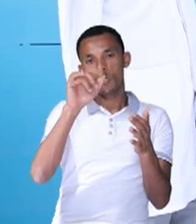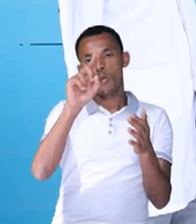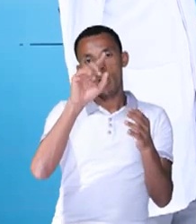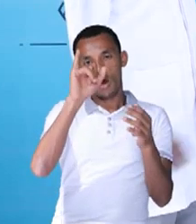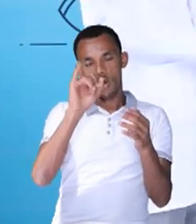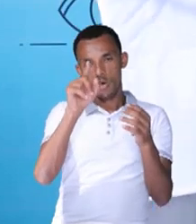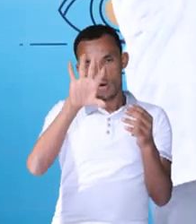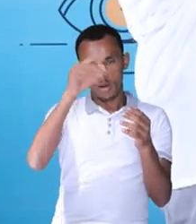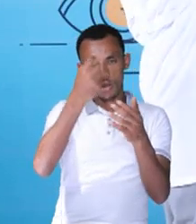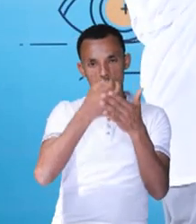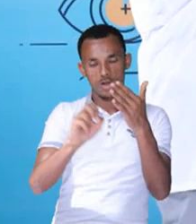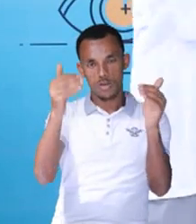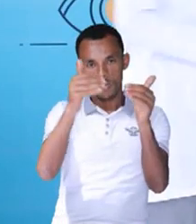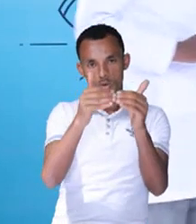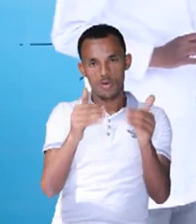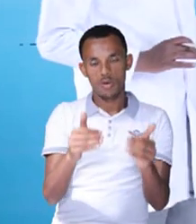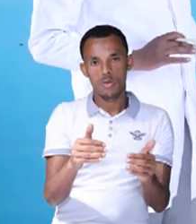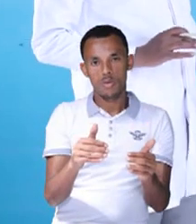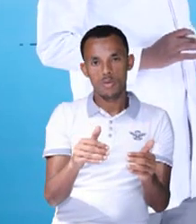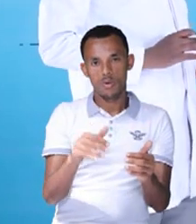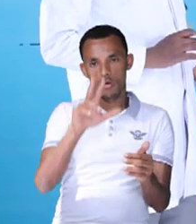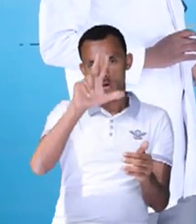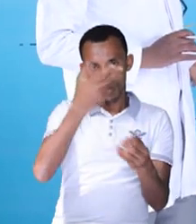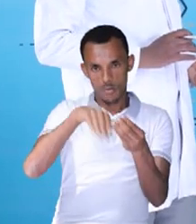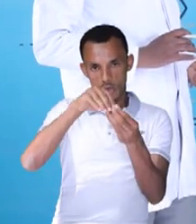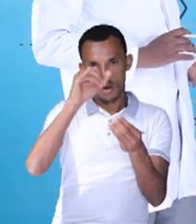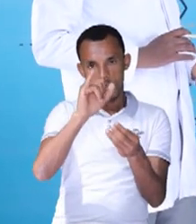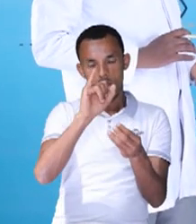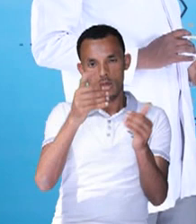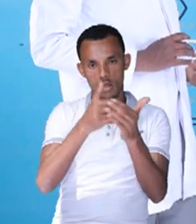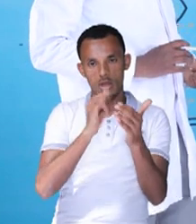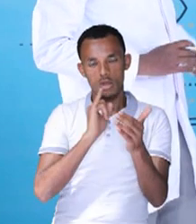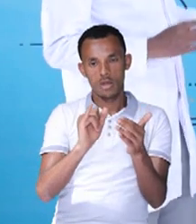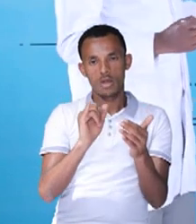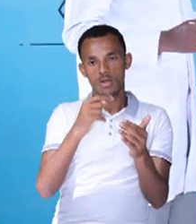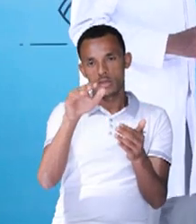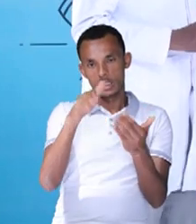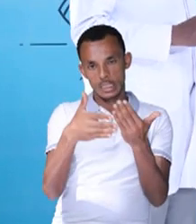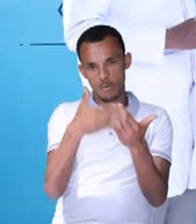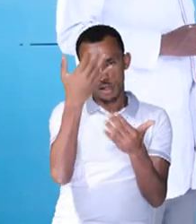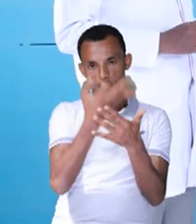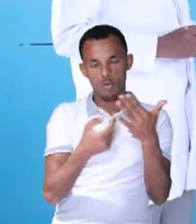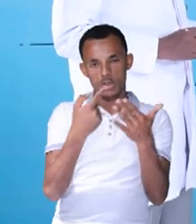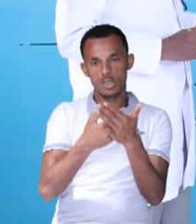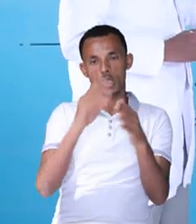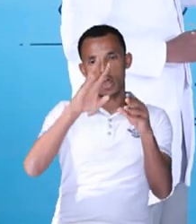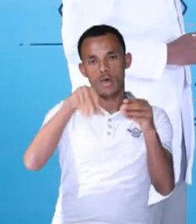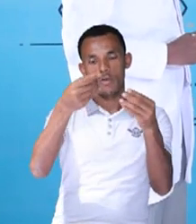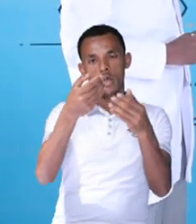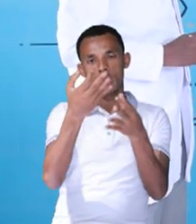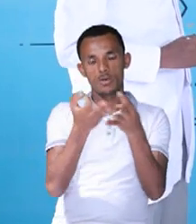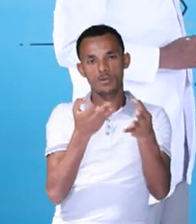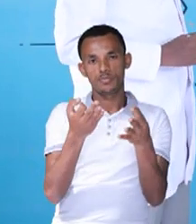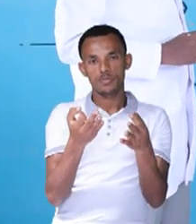So you will have a result to be equal to, you have 3 plus I, it is the simplest form of that given expression.